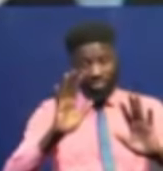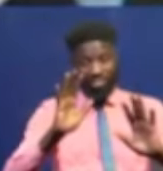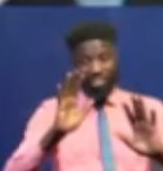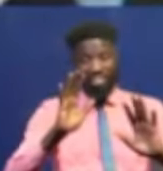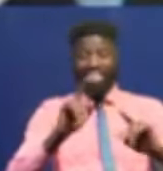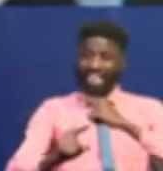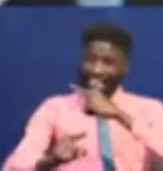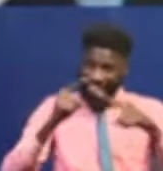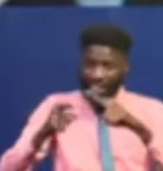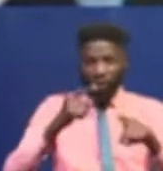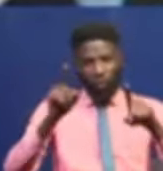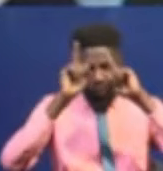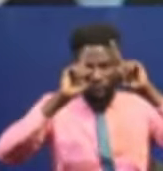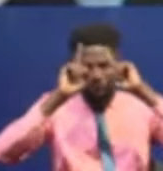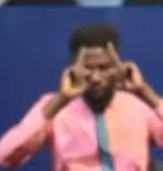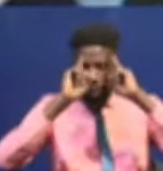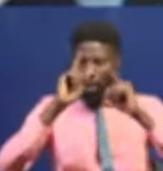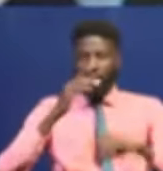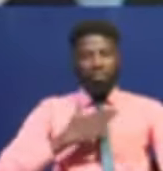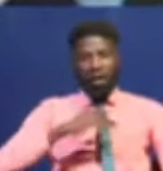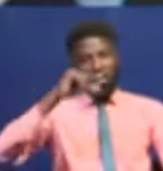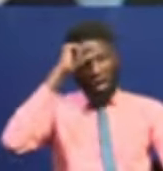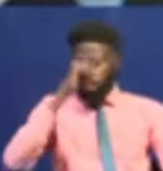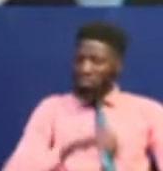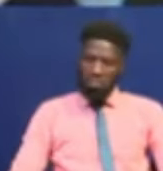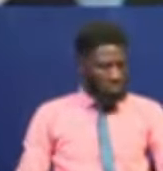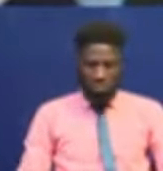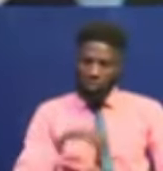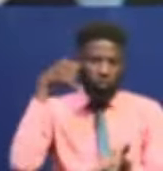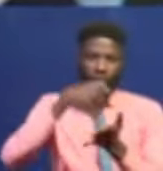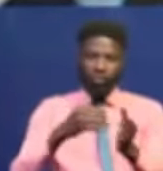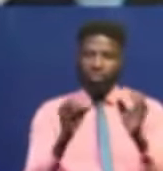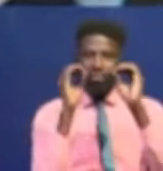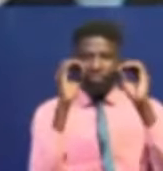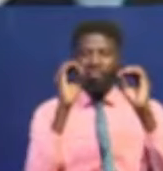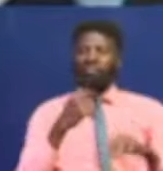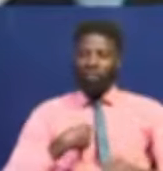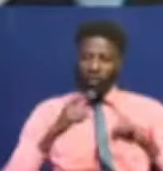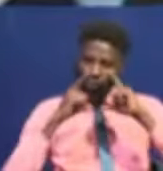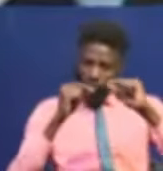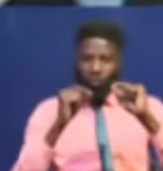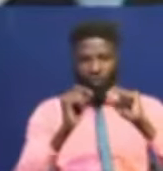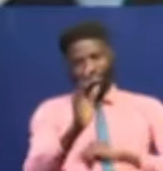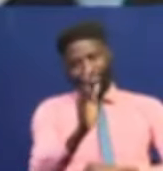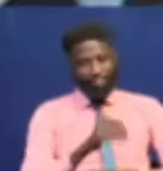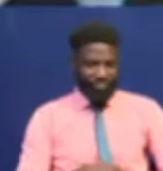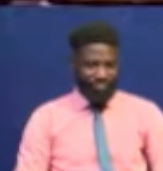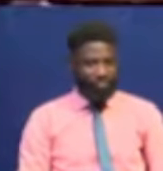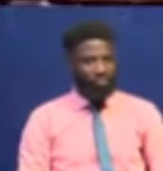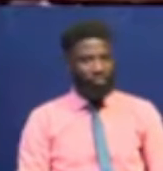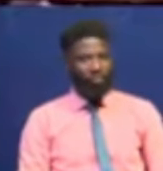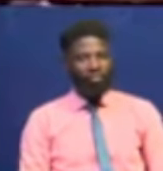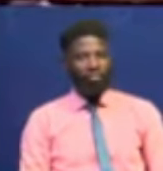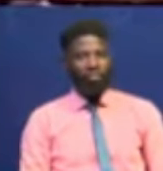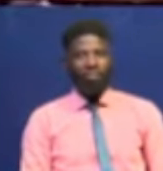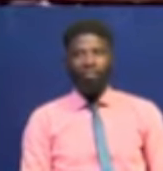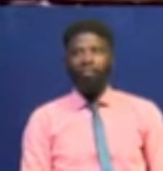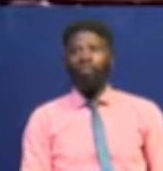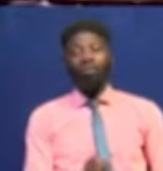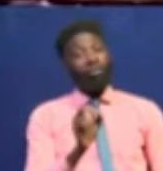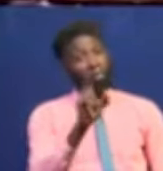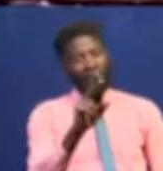will not be part of an administration that I run. I can say that without fear now, contradiction. Yes, in the interest of moving